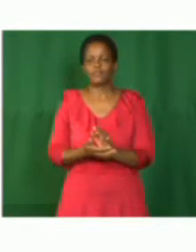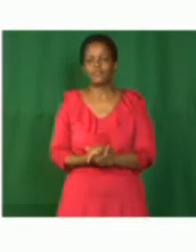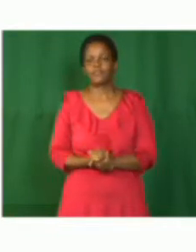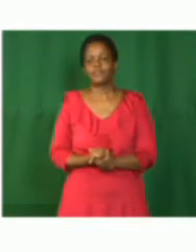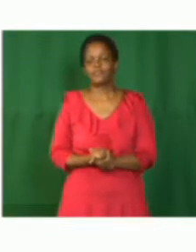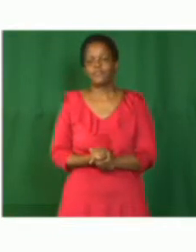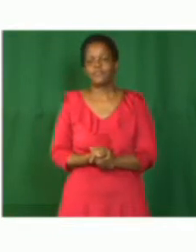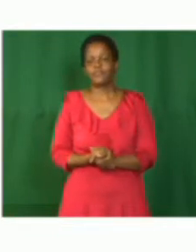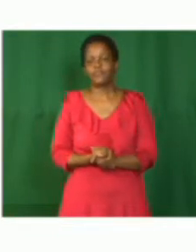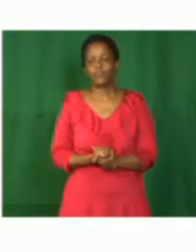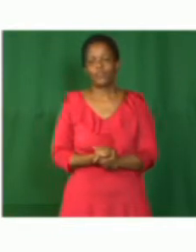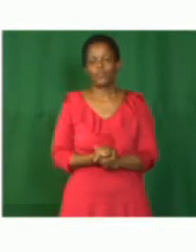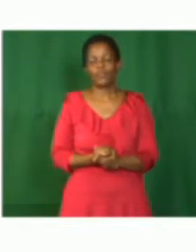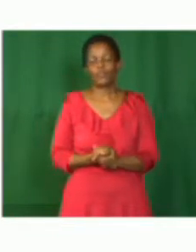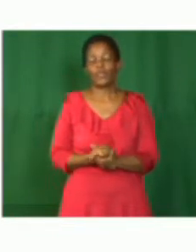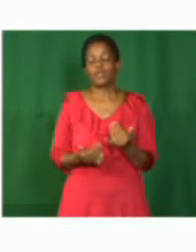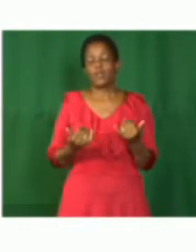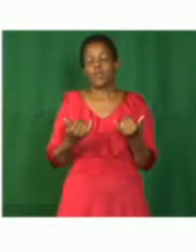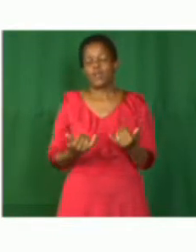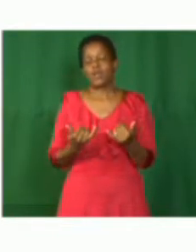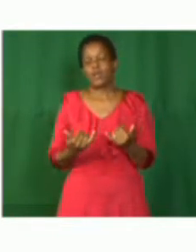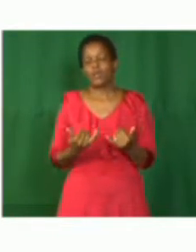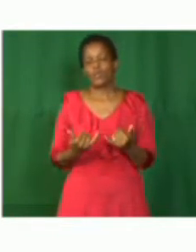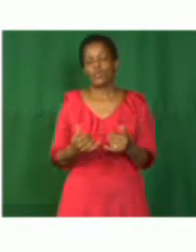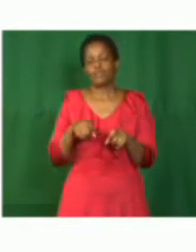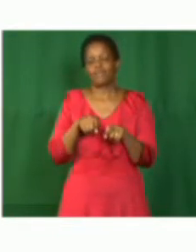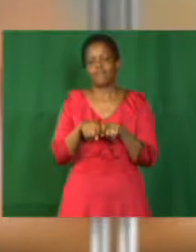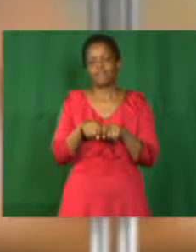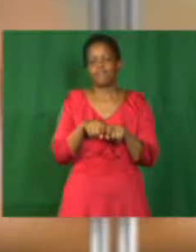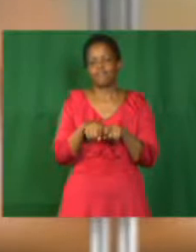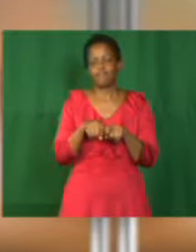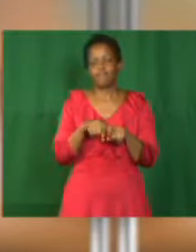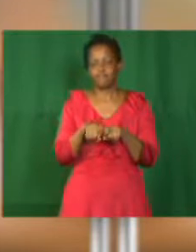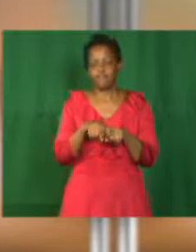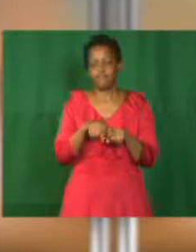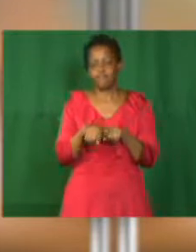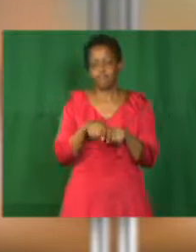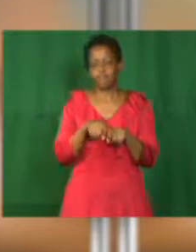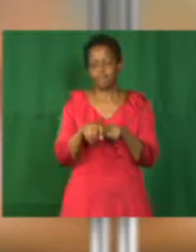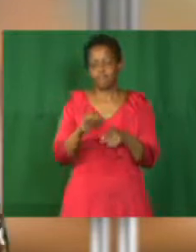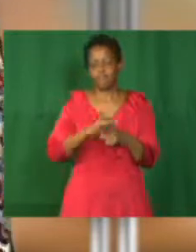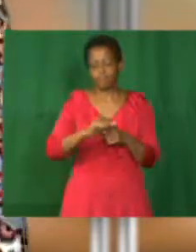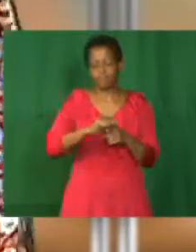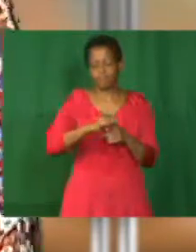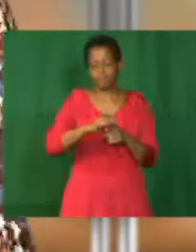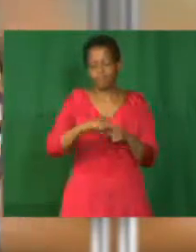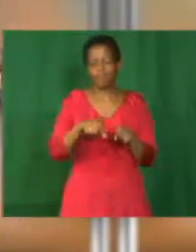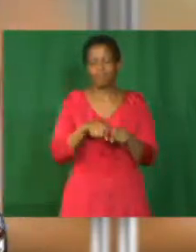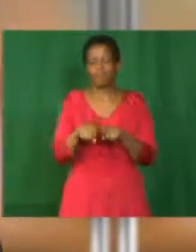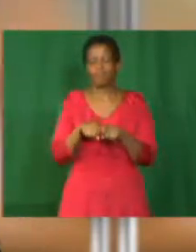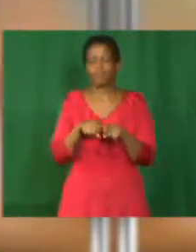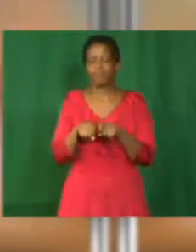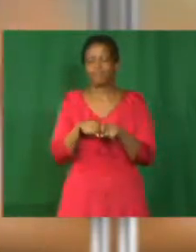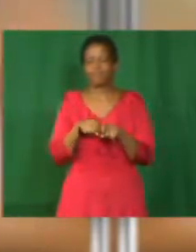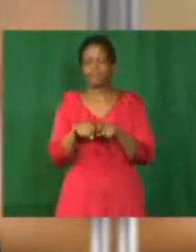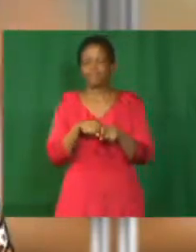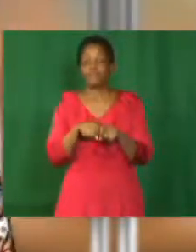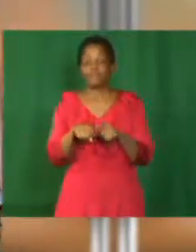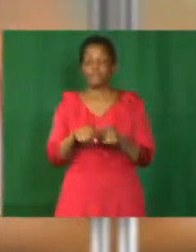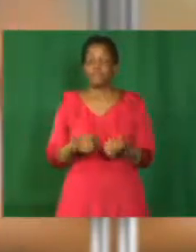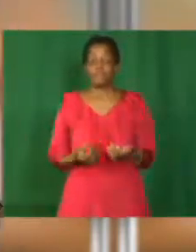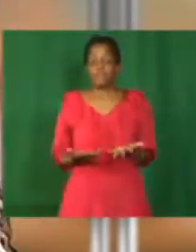let us look at our assessment. I am sure a majority of you were asking